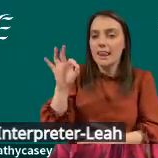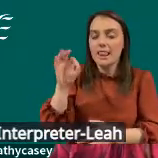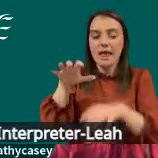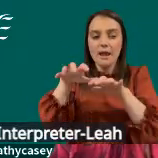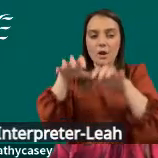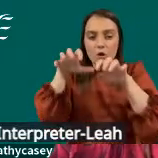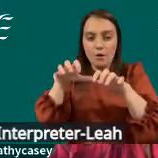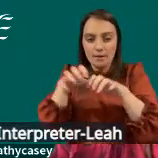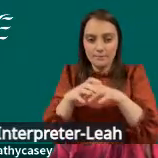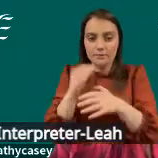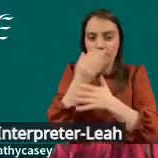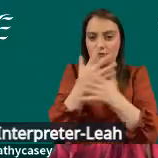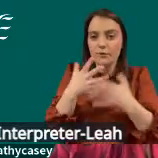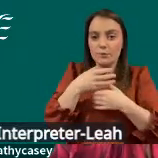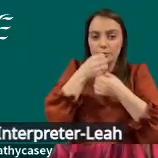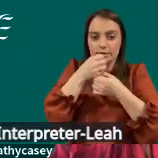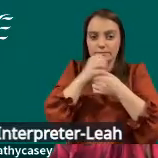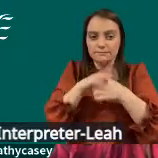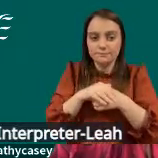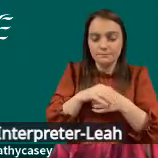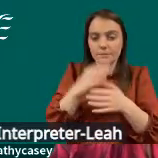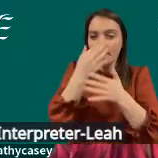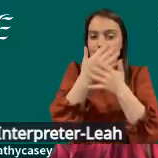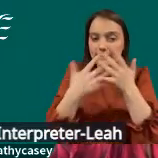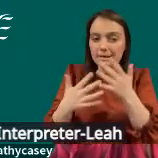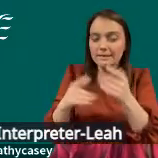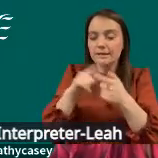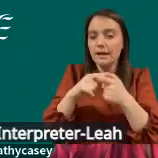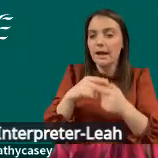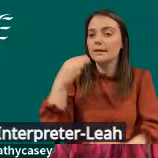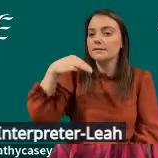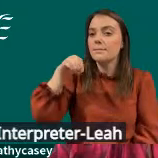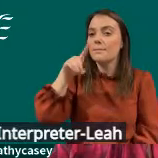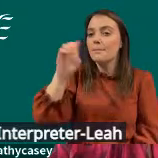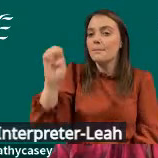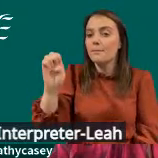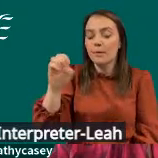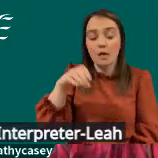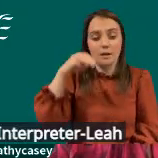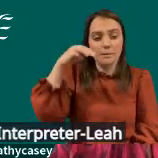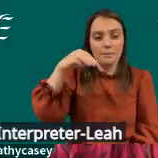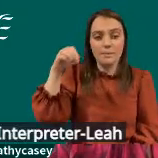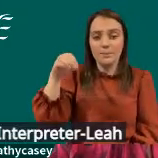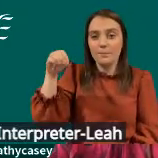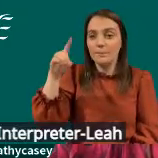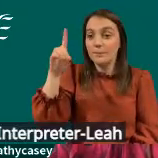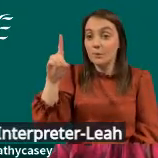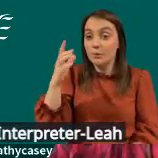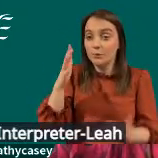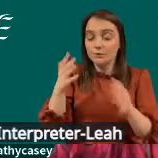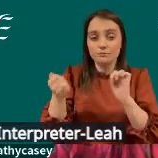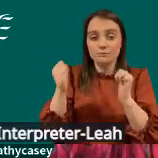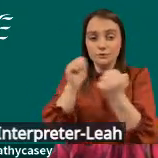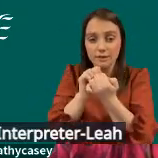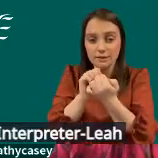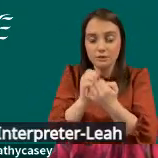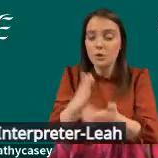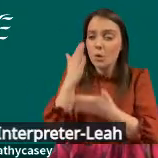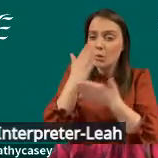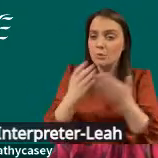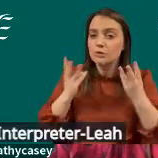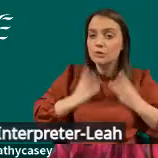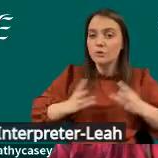within the first few months, and mood swings. There are also contraindications, or these are very important. There are some women who cannot